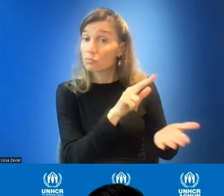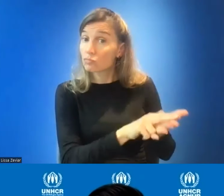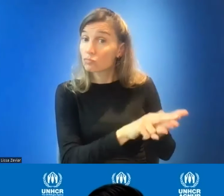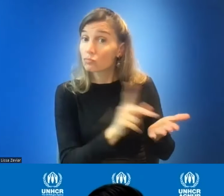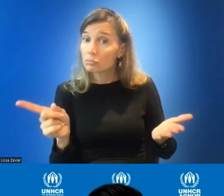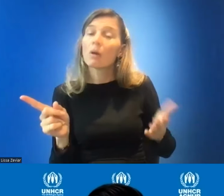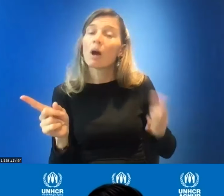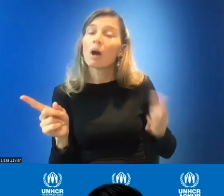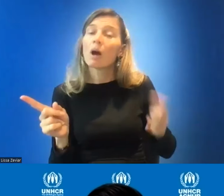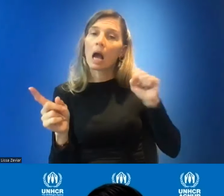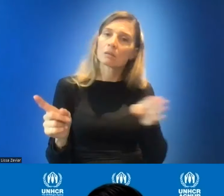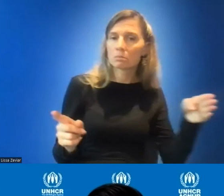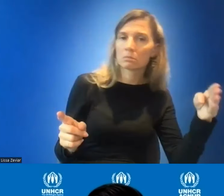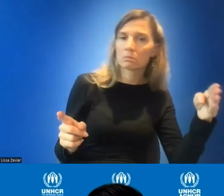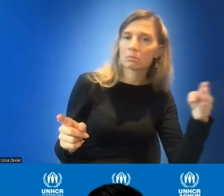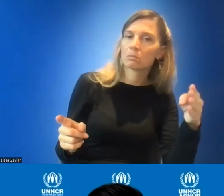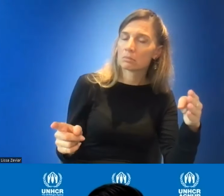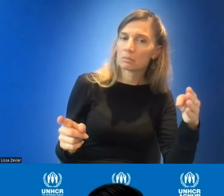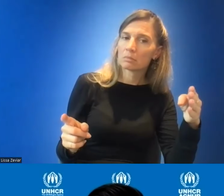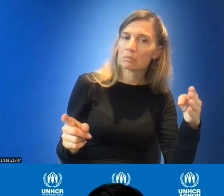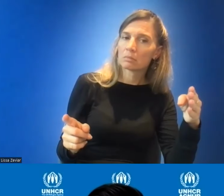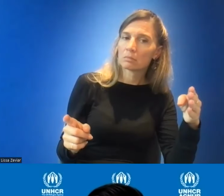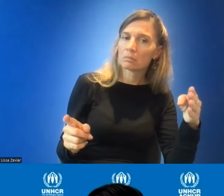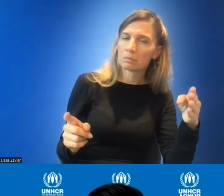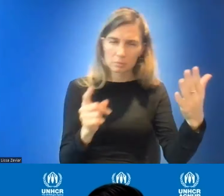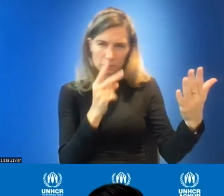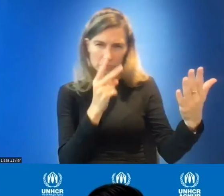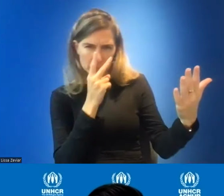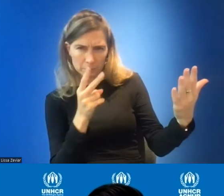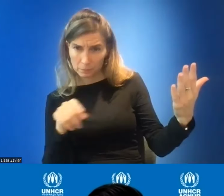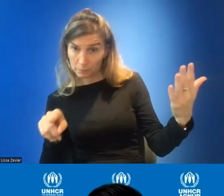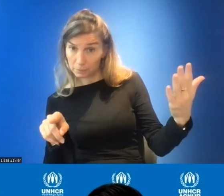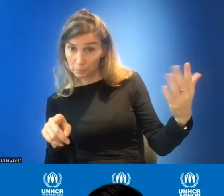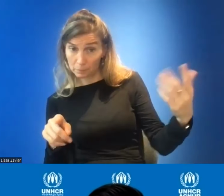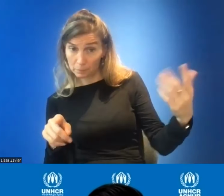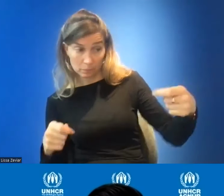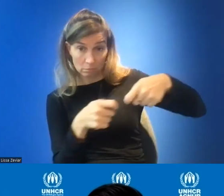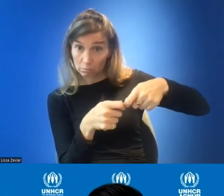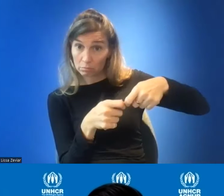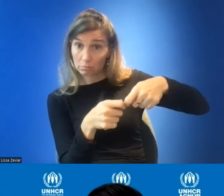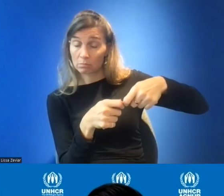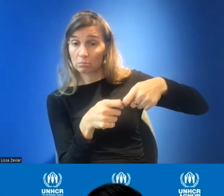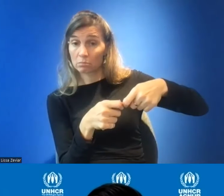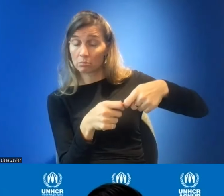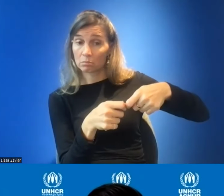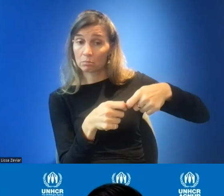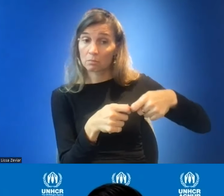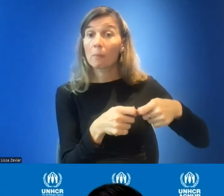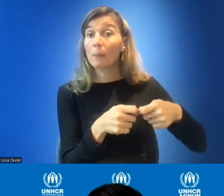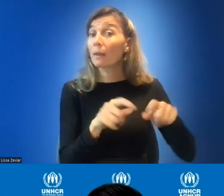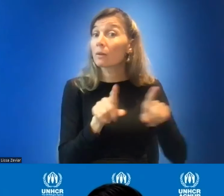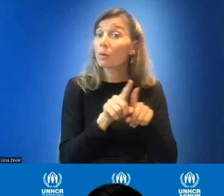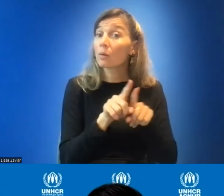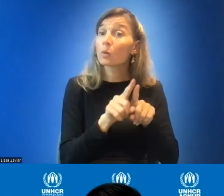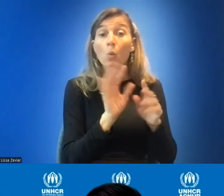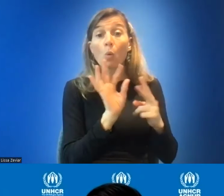And then checking for each case whether or not the state also ratified an optional protocol if it was